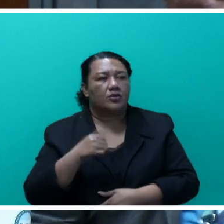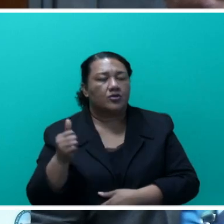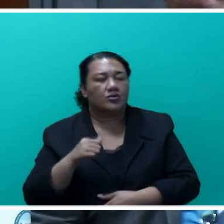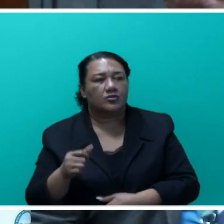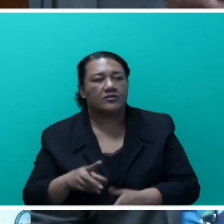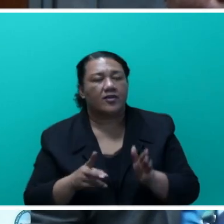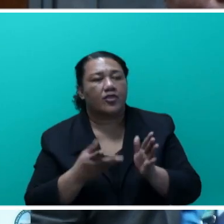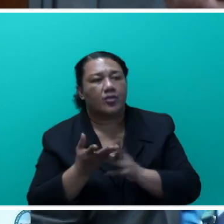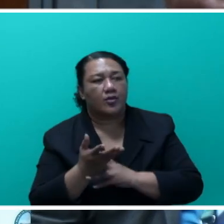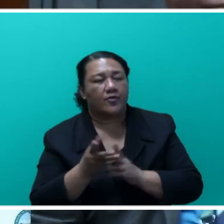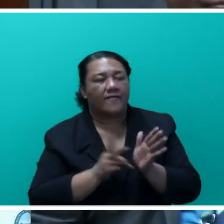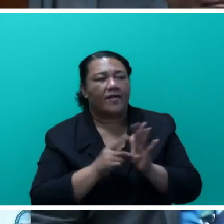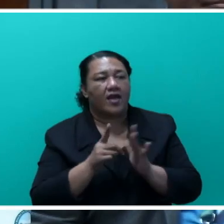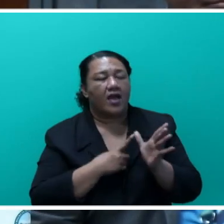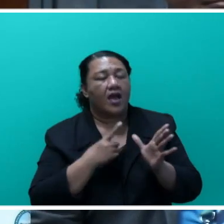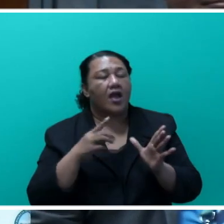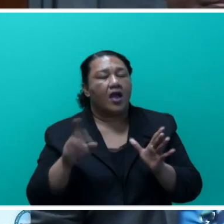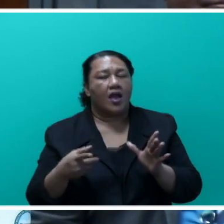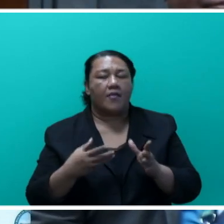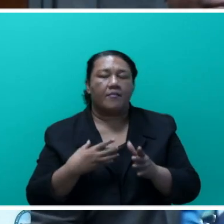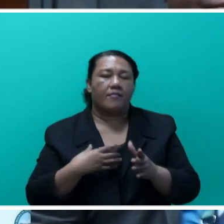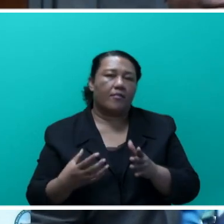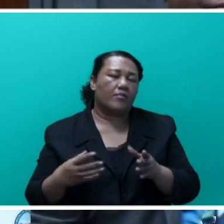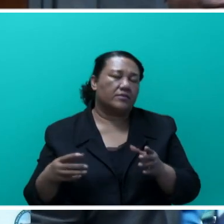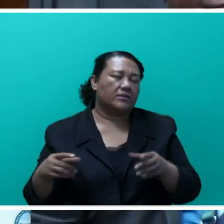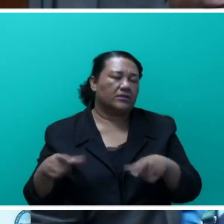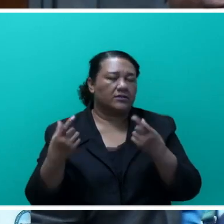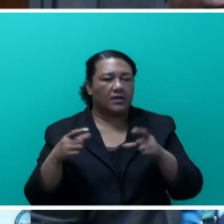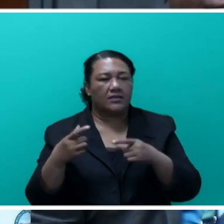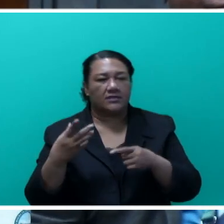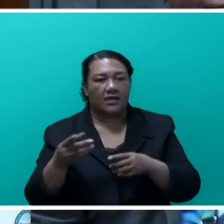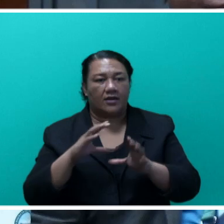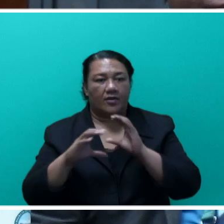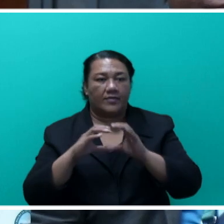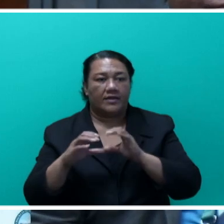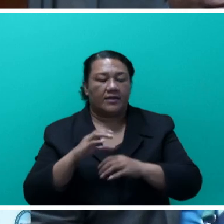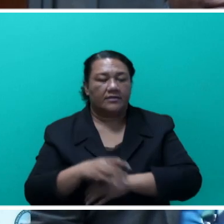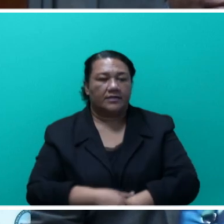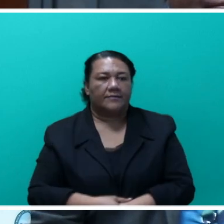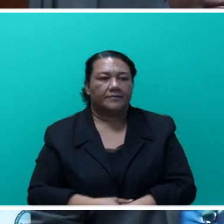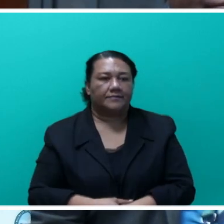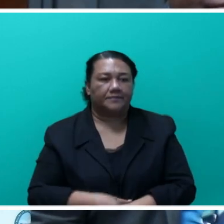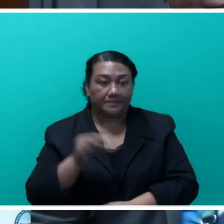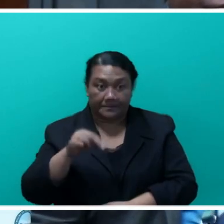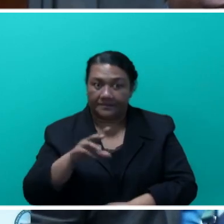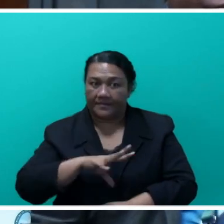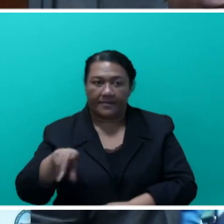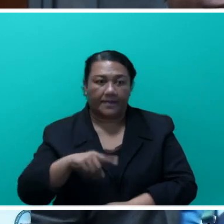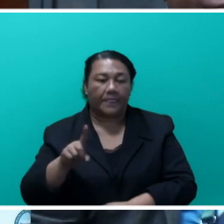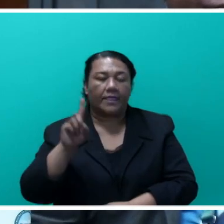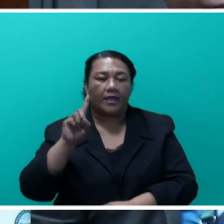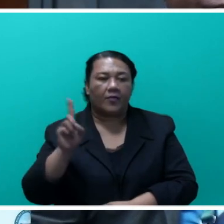via multiple media channels and communication campaigns. We need everyone's engagement to